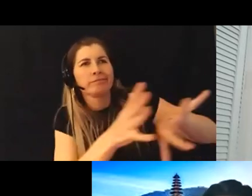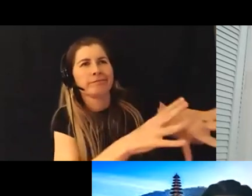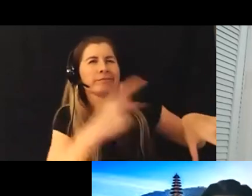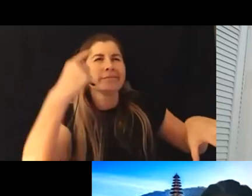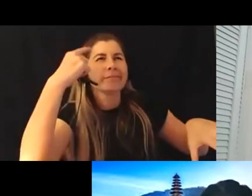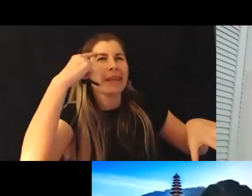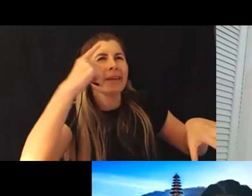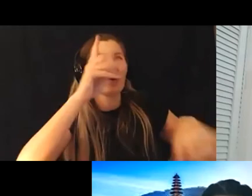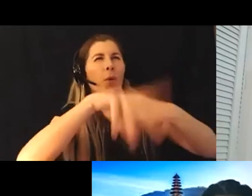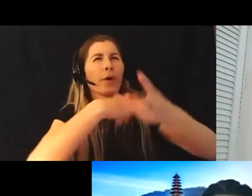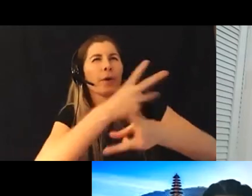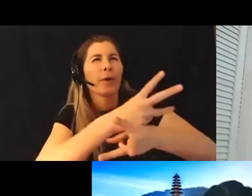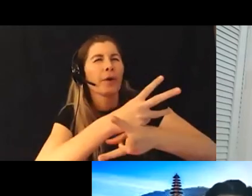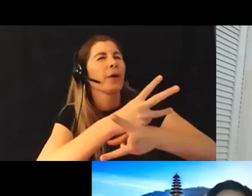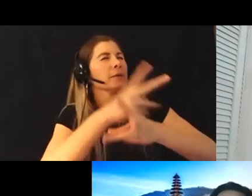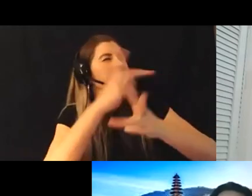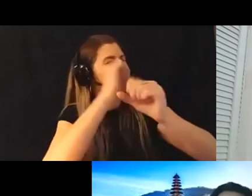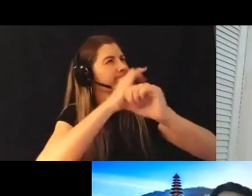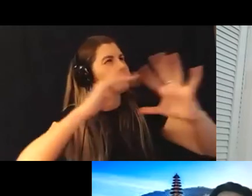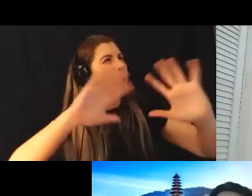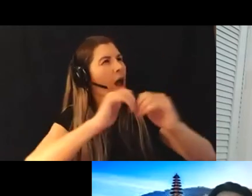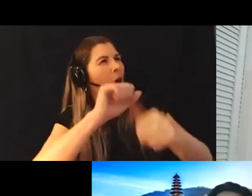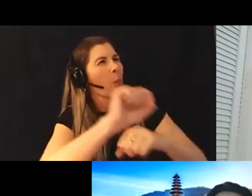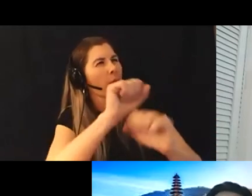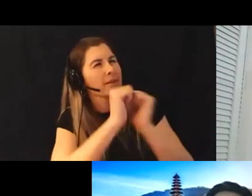this world that we're in and work together to